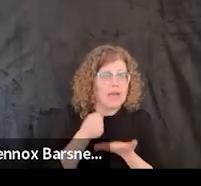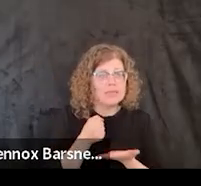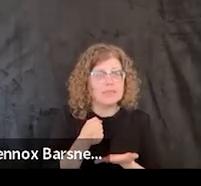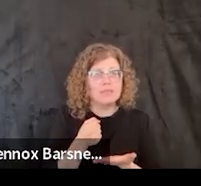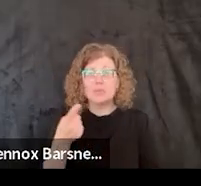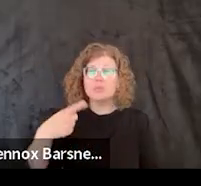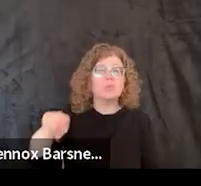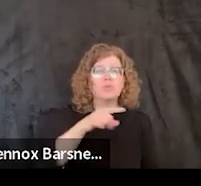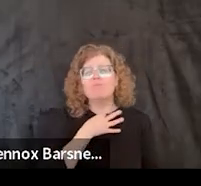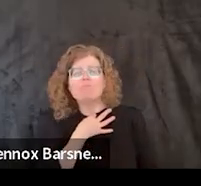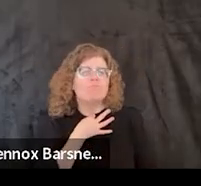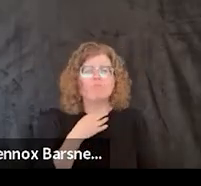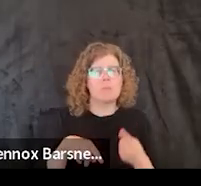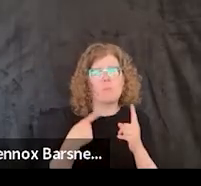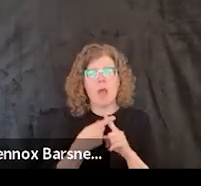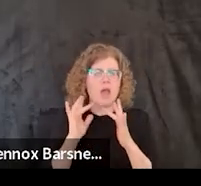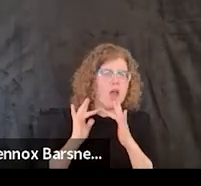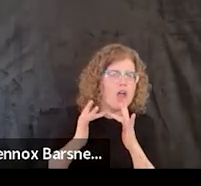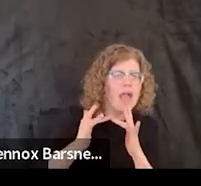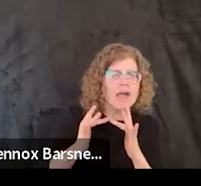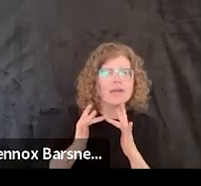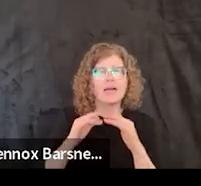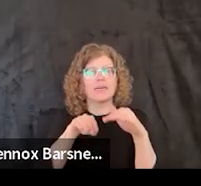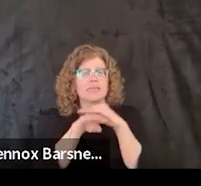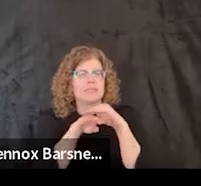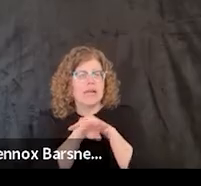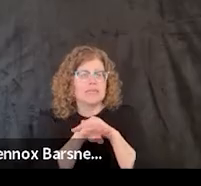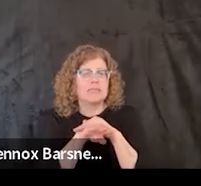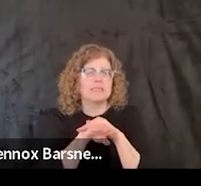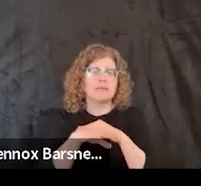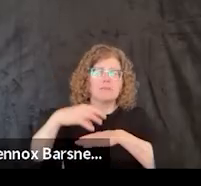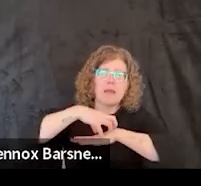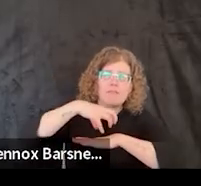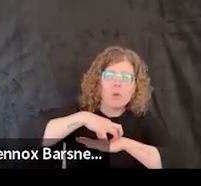grant platform or any technical issues, please contact